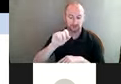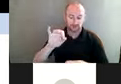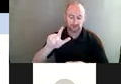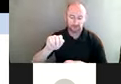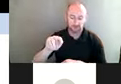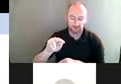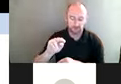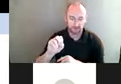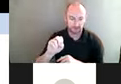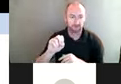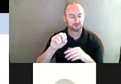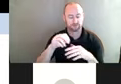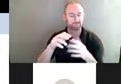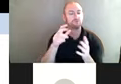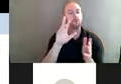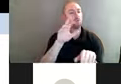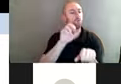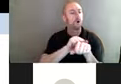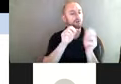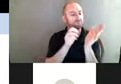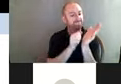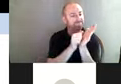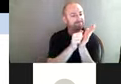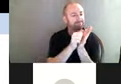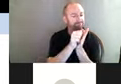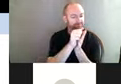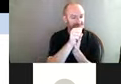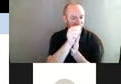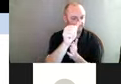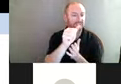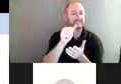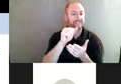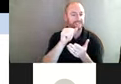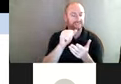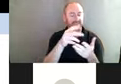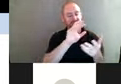chemically erode the rock, and results in these nice big long.